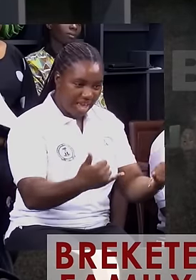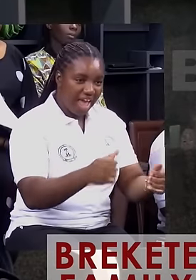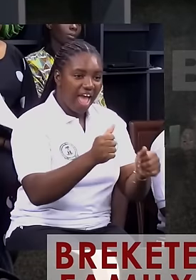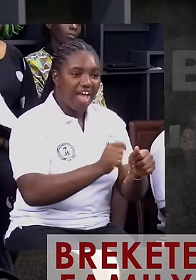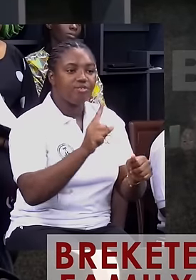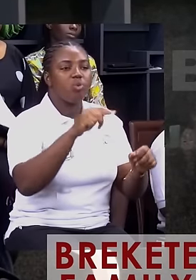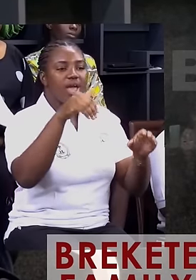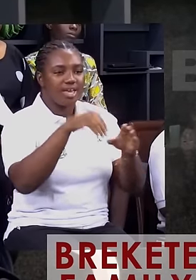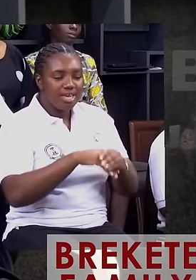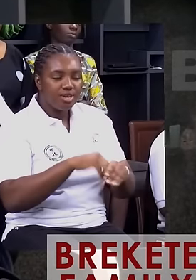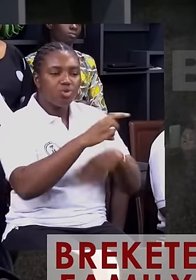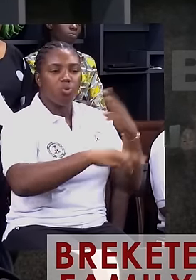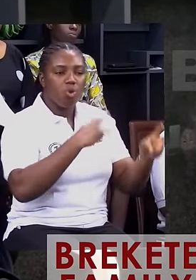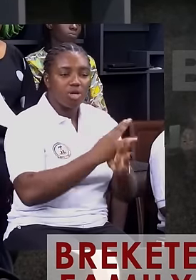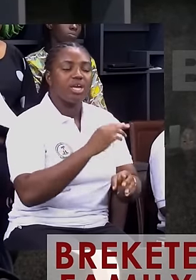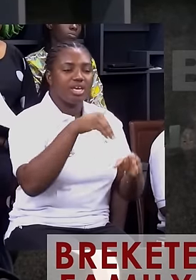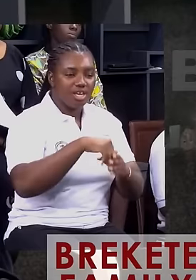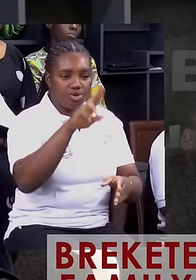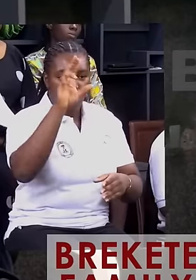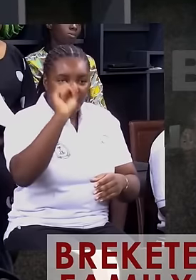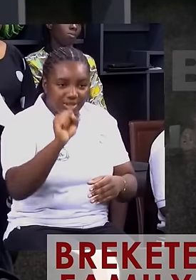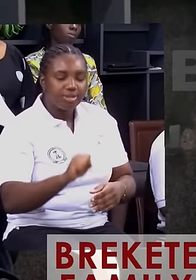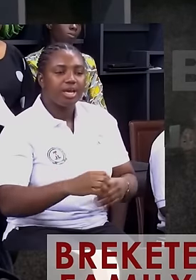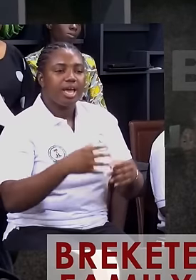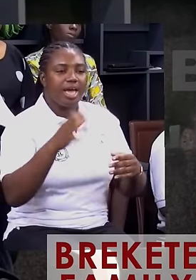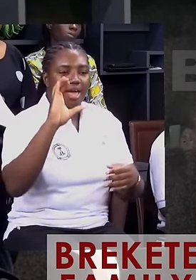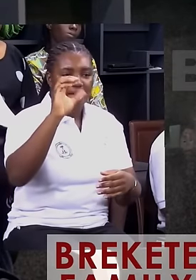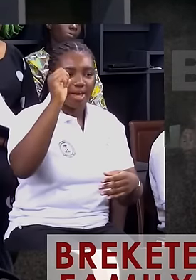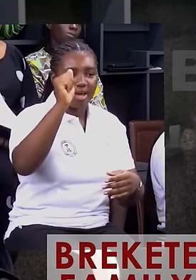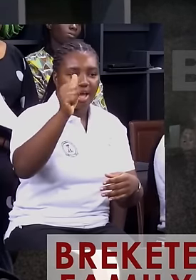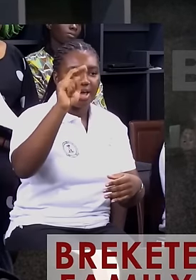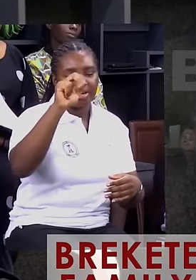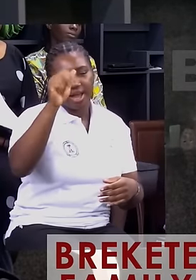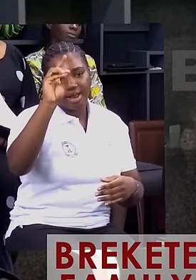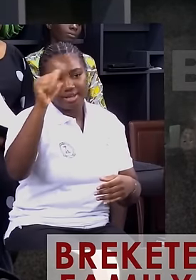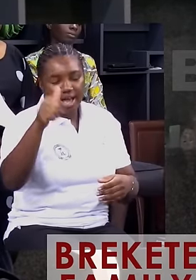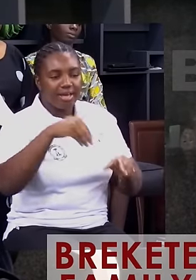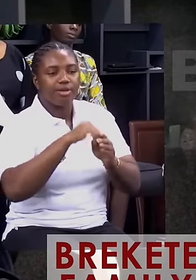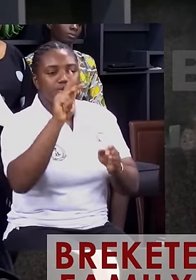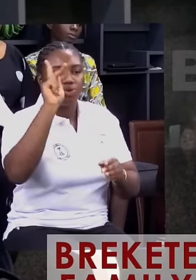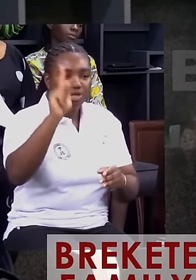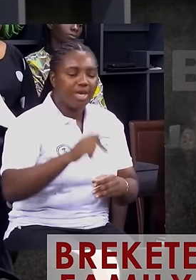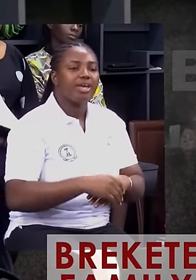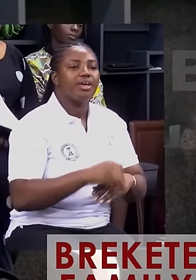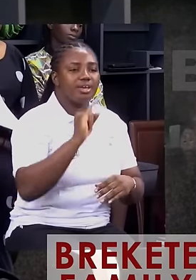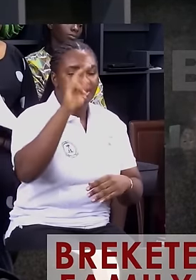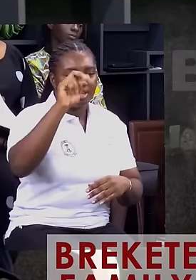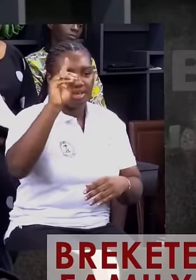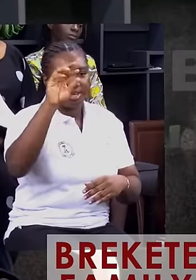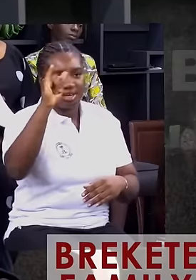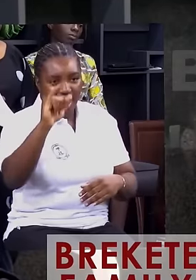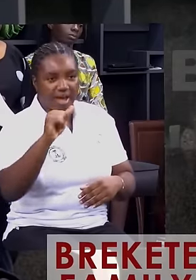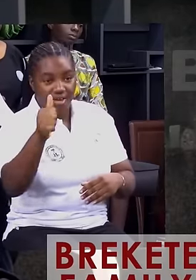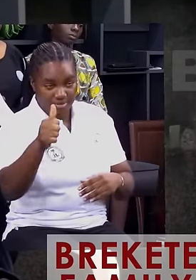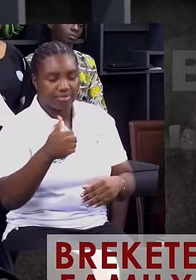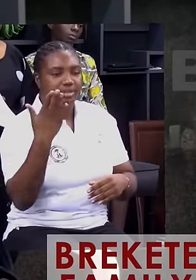the US, there's an organ market. In Canada, so in the in UK, there is. In India, there is. Nigeria,